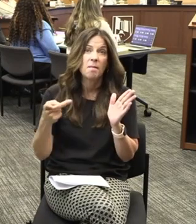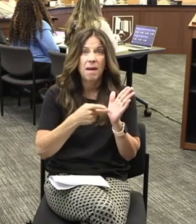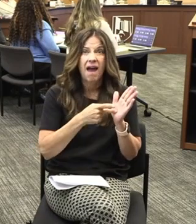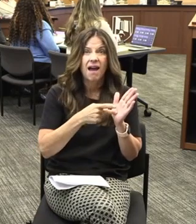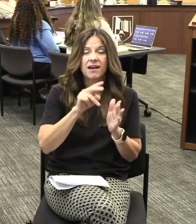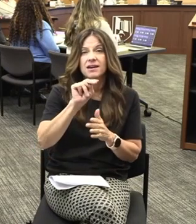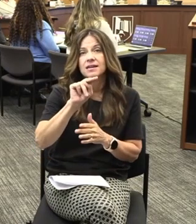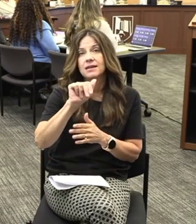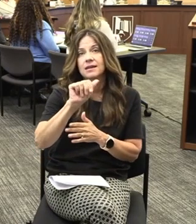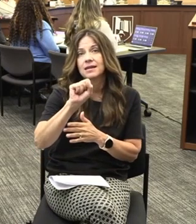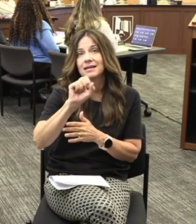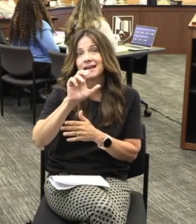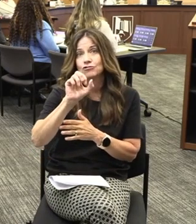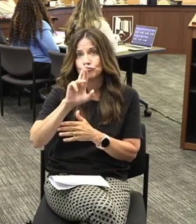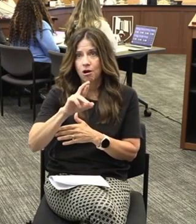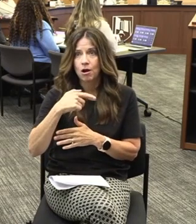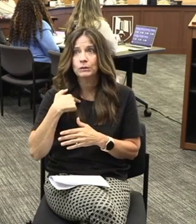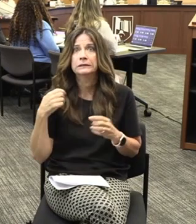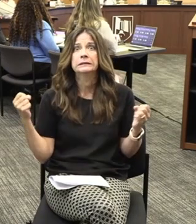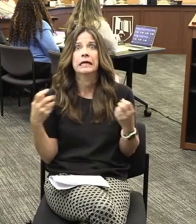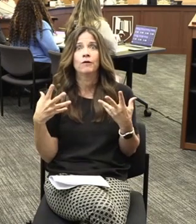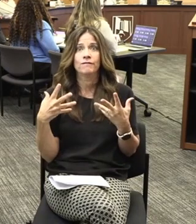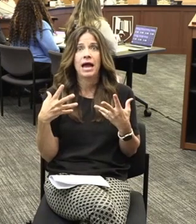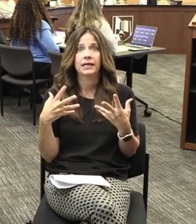NASCAR, which was terrifying.